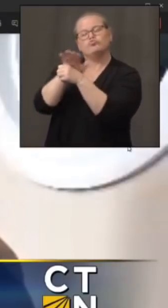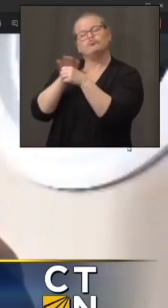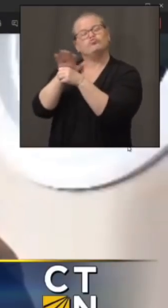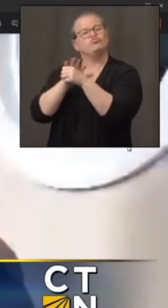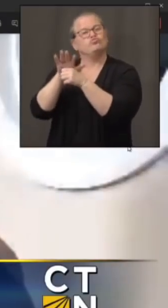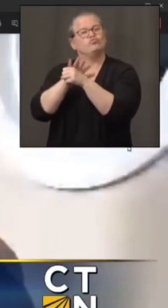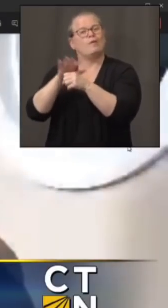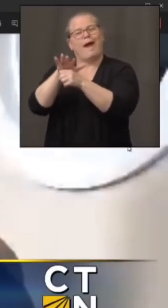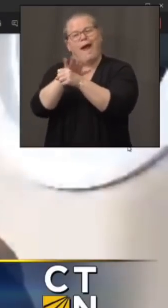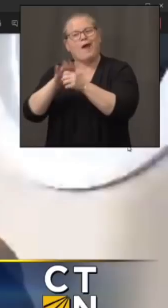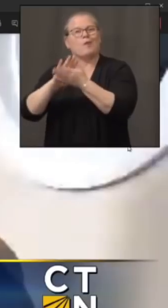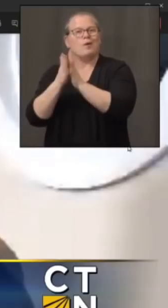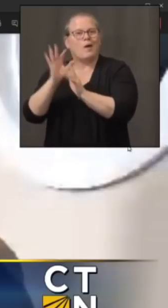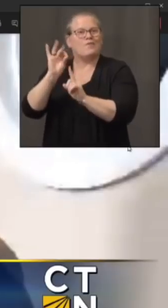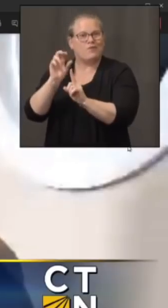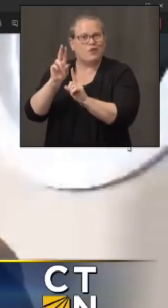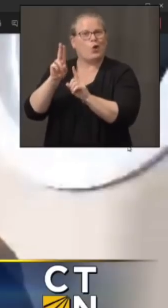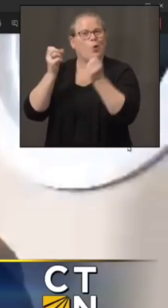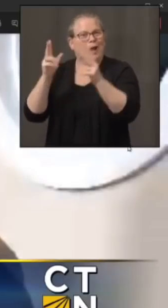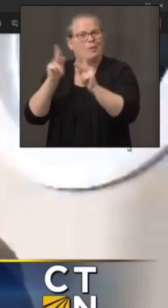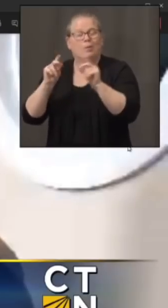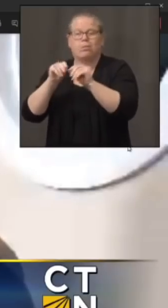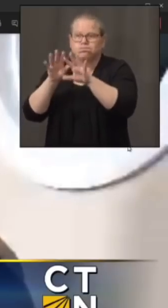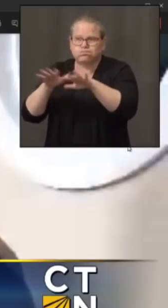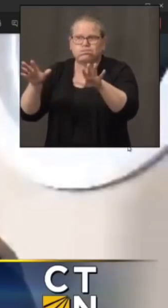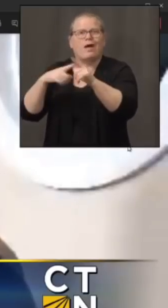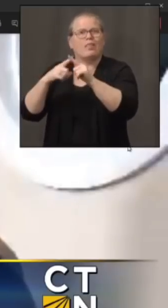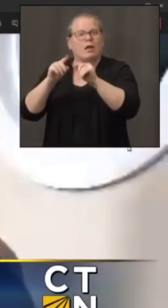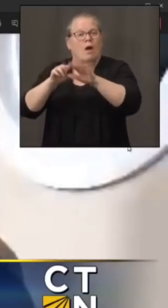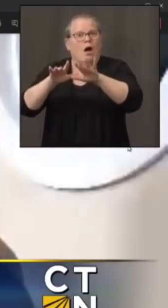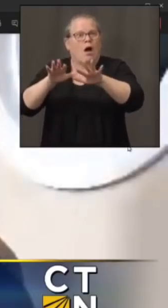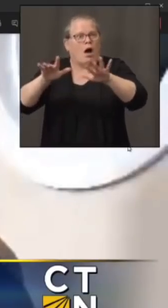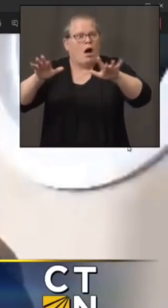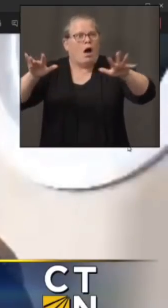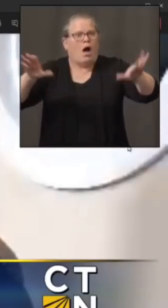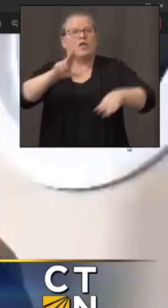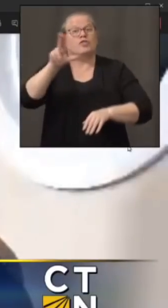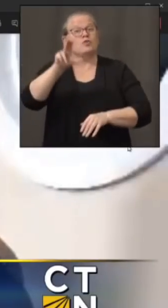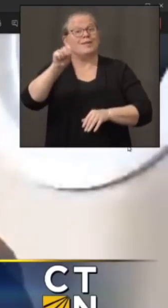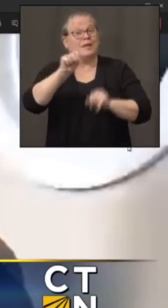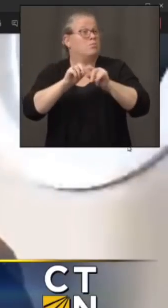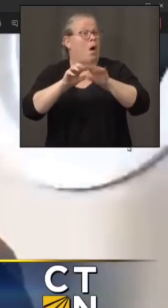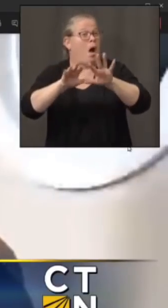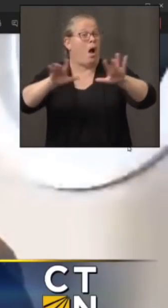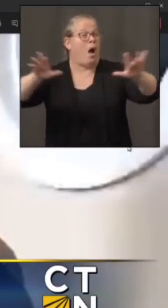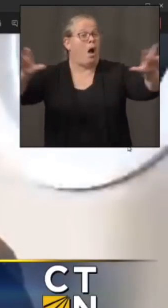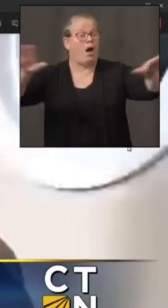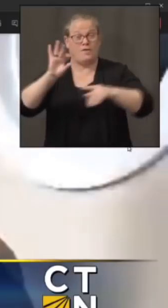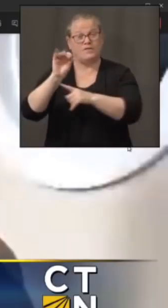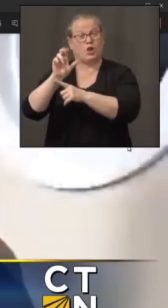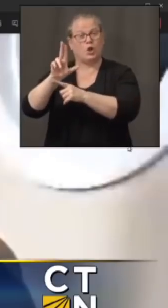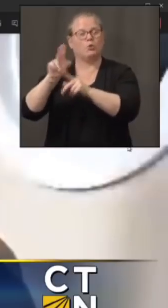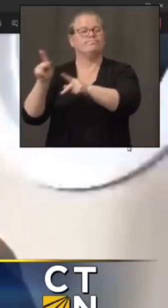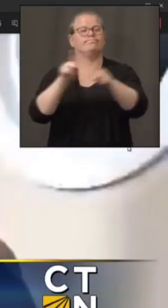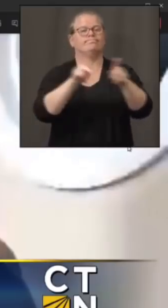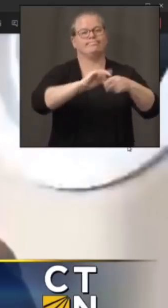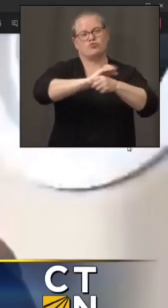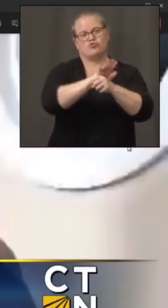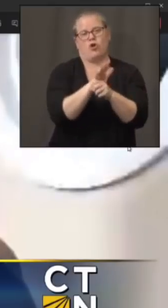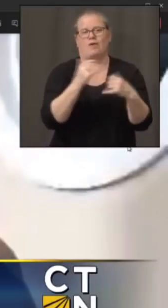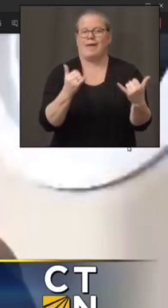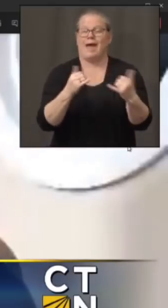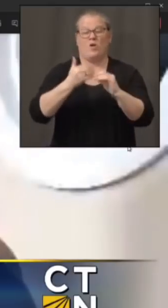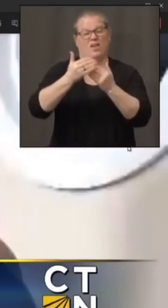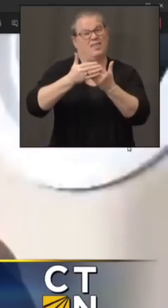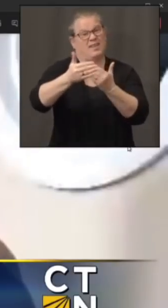epidemic across the whole United States as the flu season progresses. That's what we're likely to see with coronavirus right now, a very difficult 2 or 3 months. I'll just make